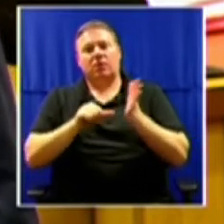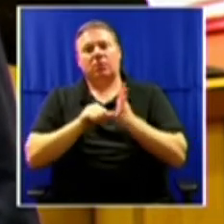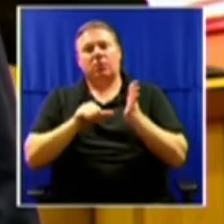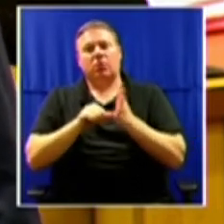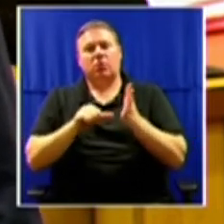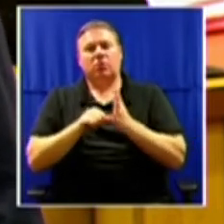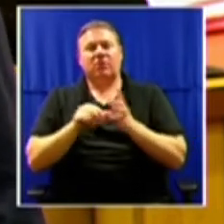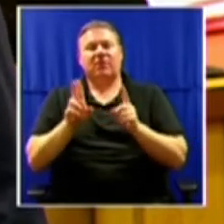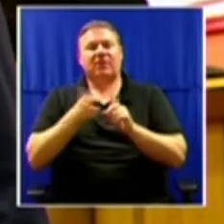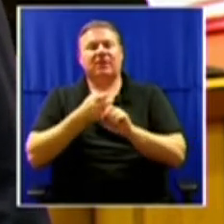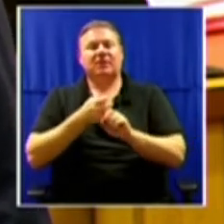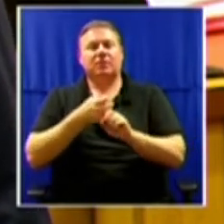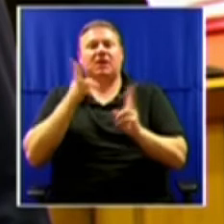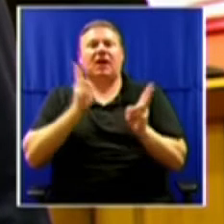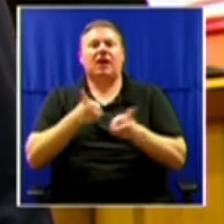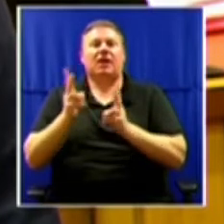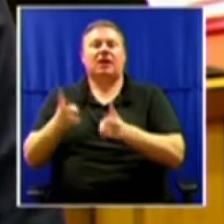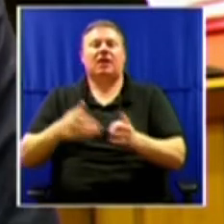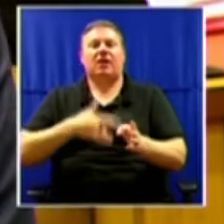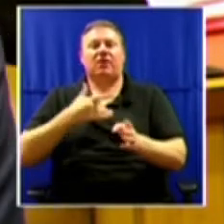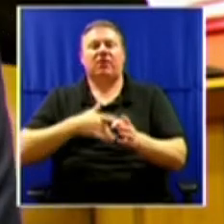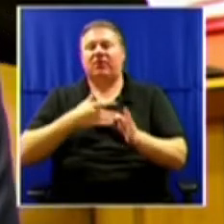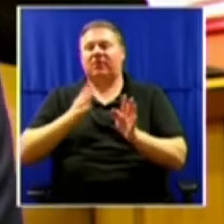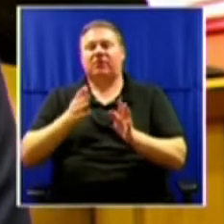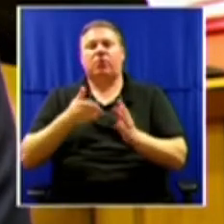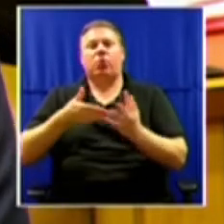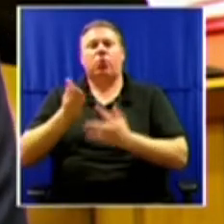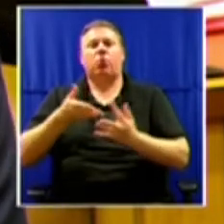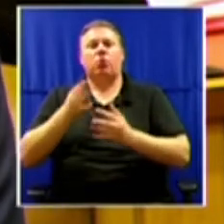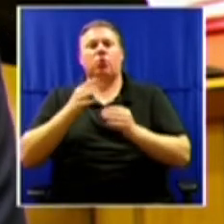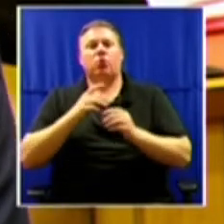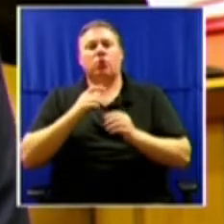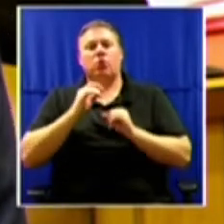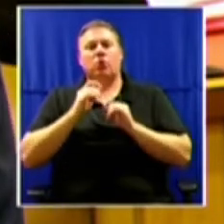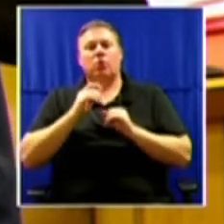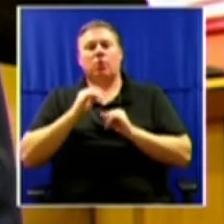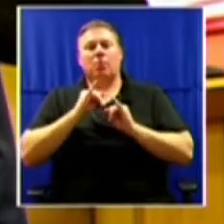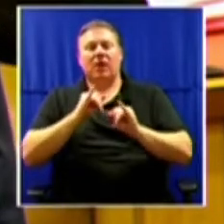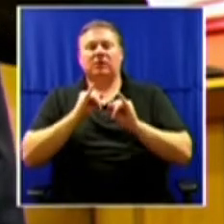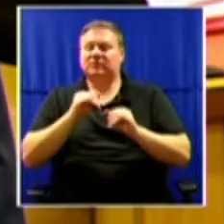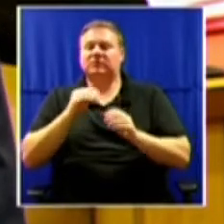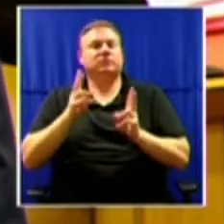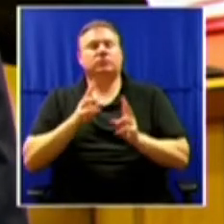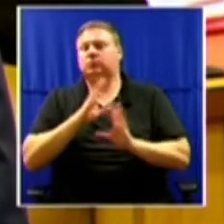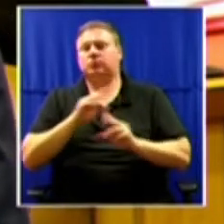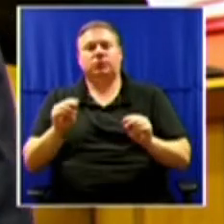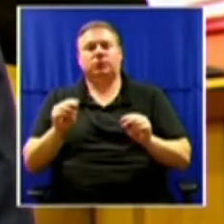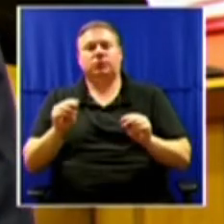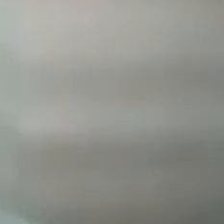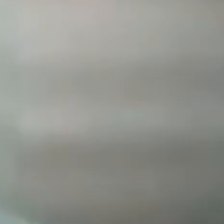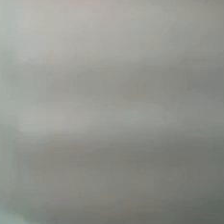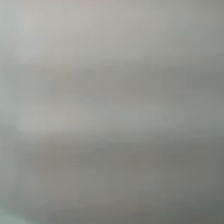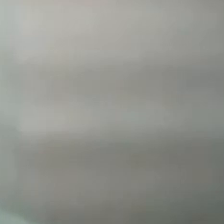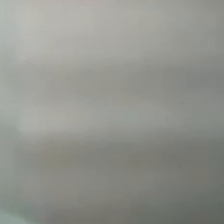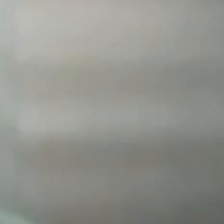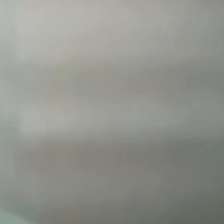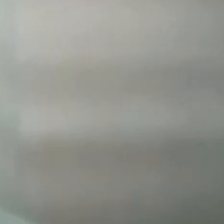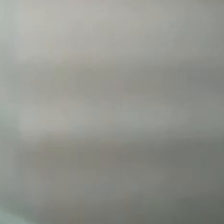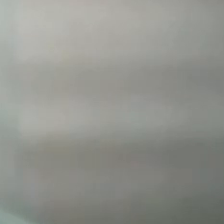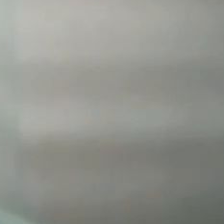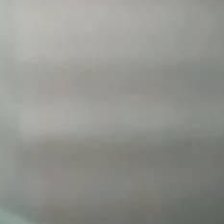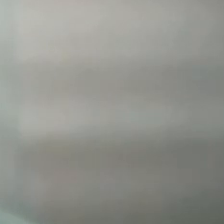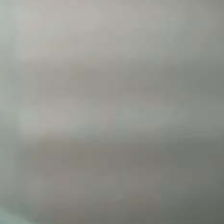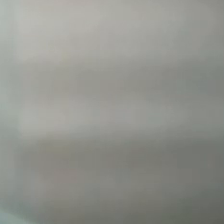country. And the Department of Correctional Services, as you are aware, the Act also envisages as